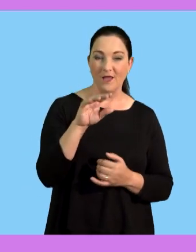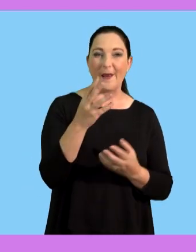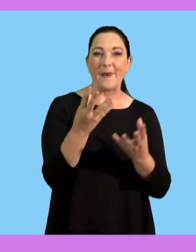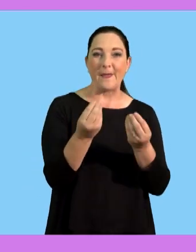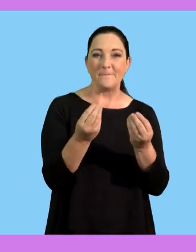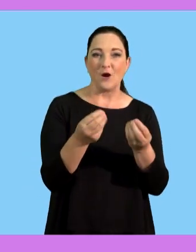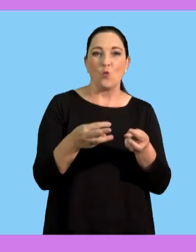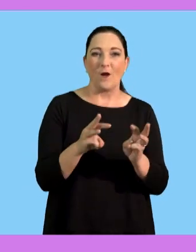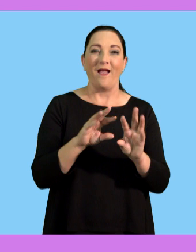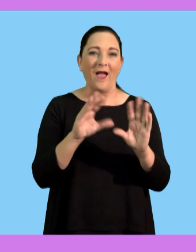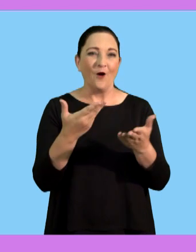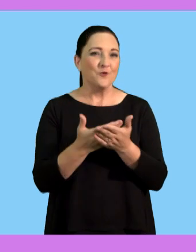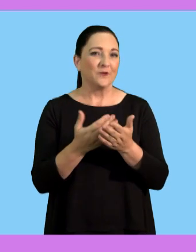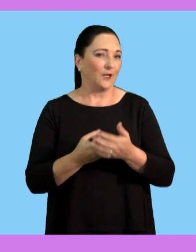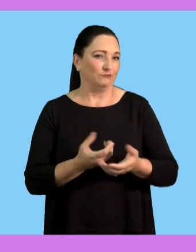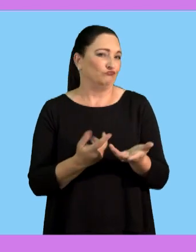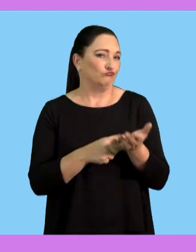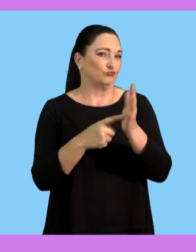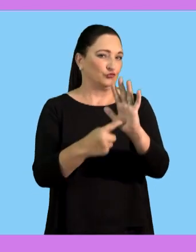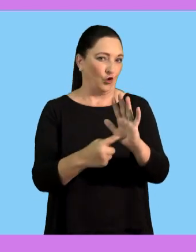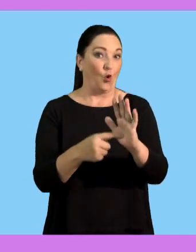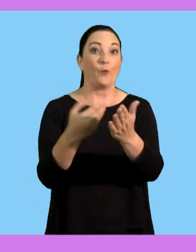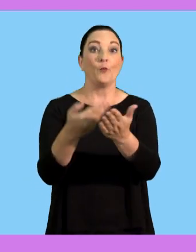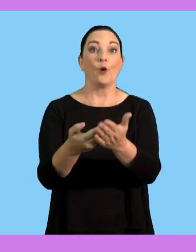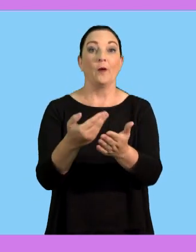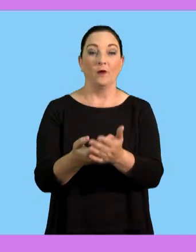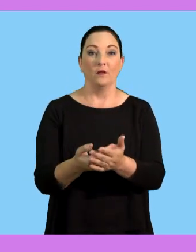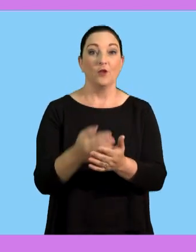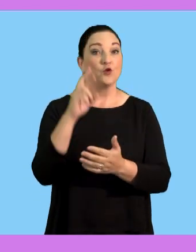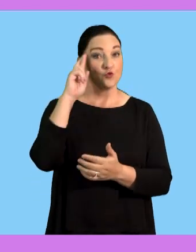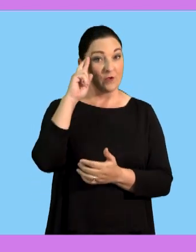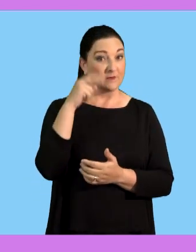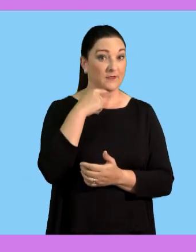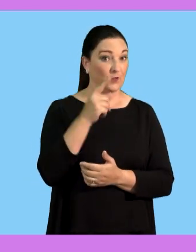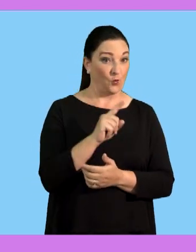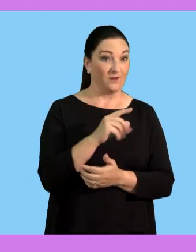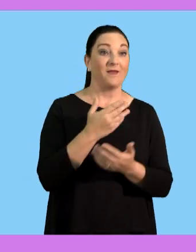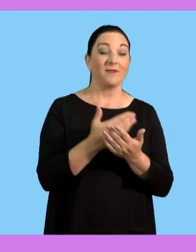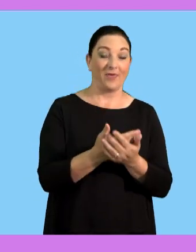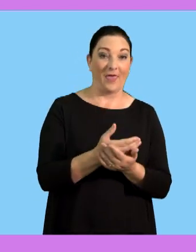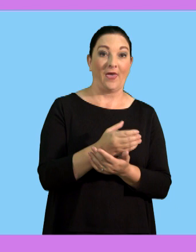express probability. Remember we said we can express probability as a decimal.